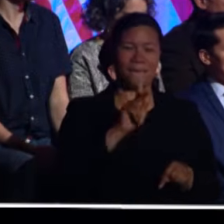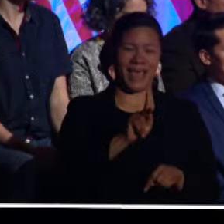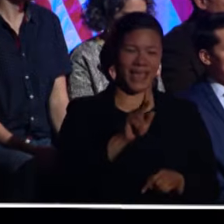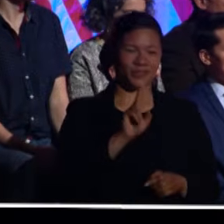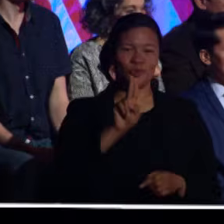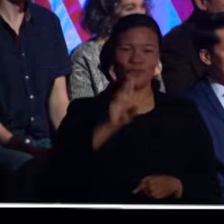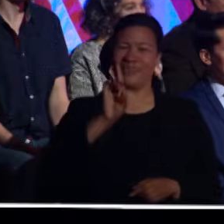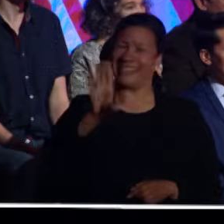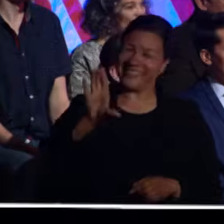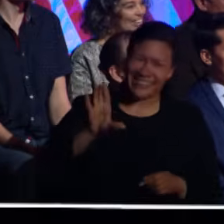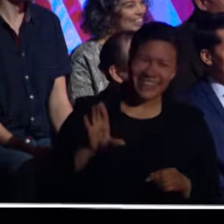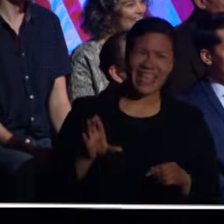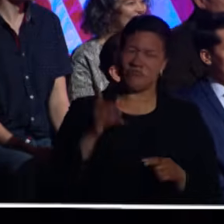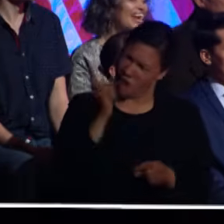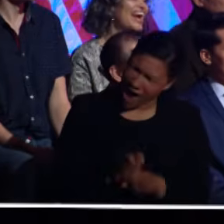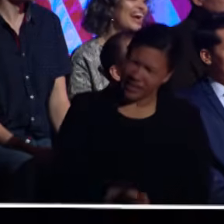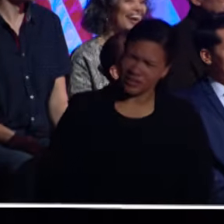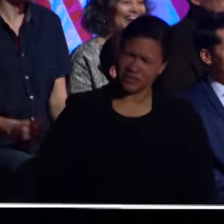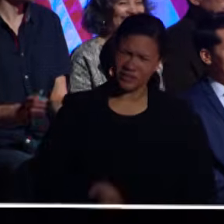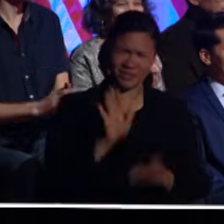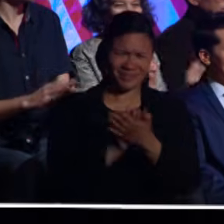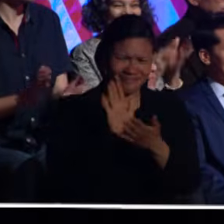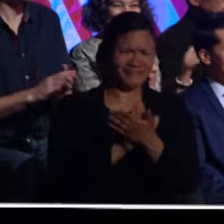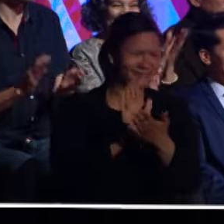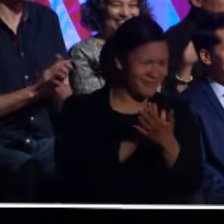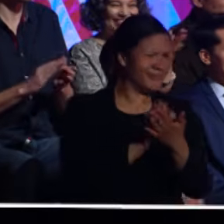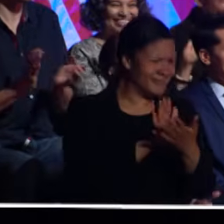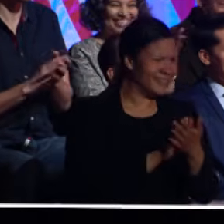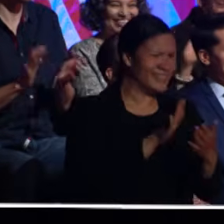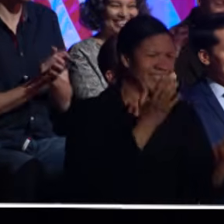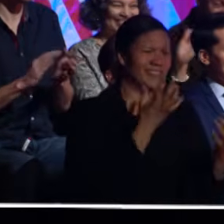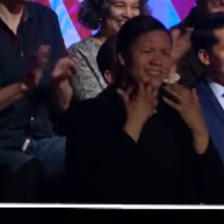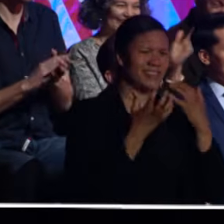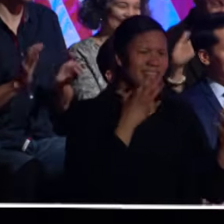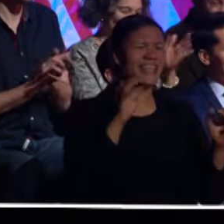of the District of Columbia, isn't it?